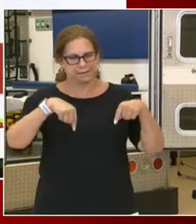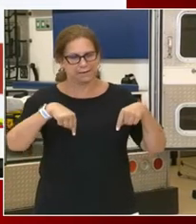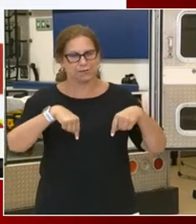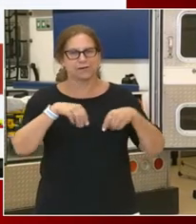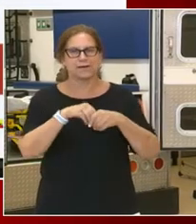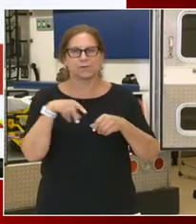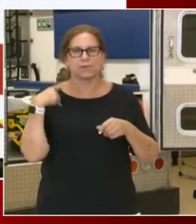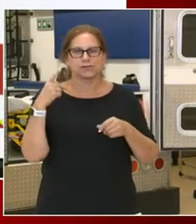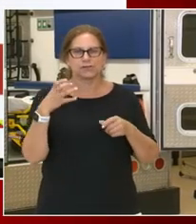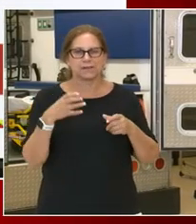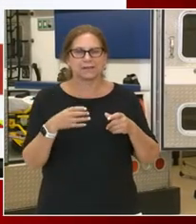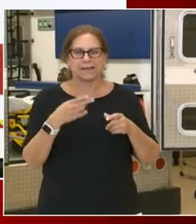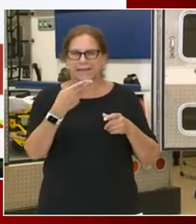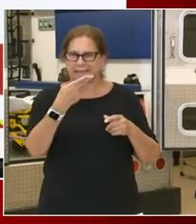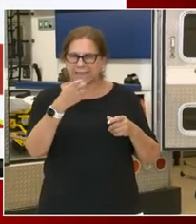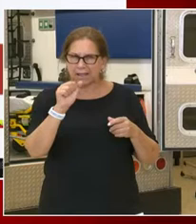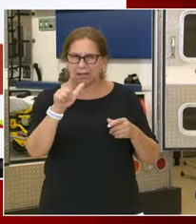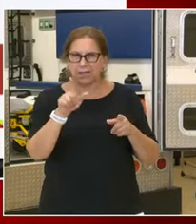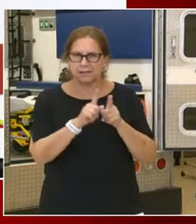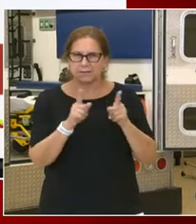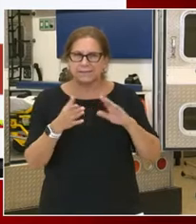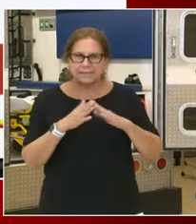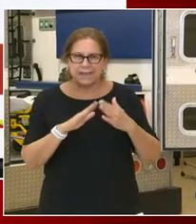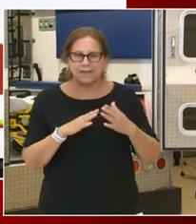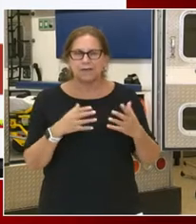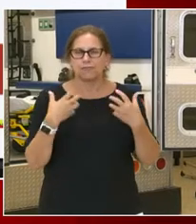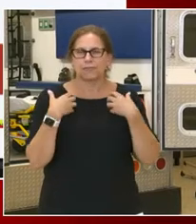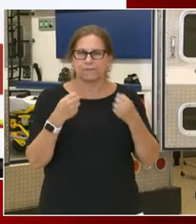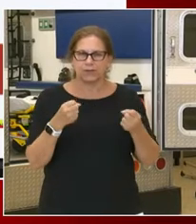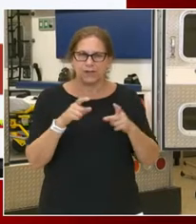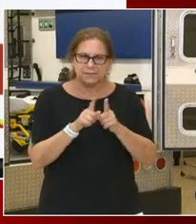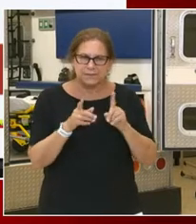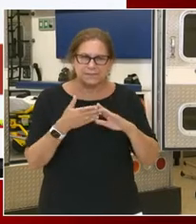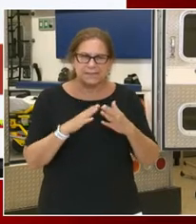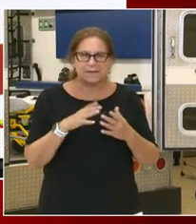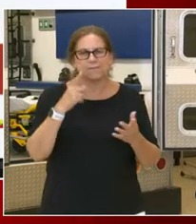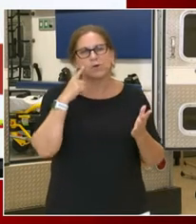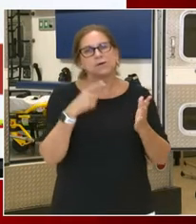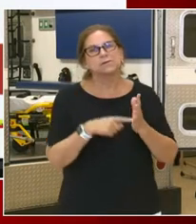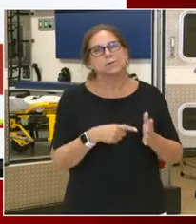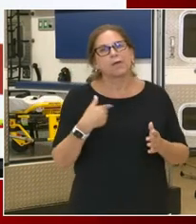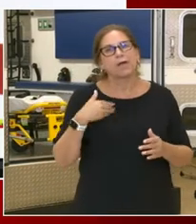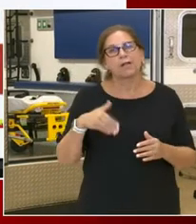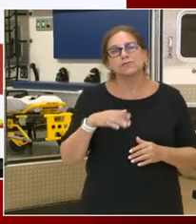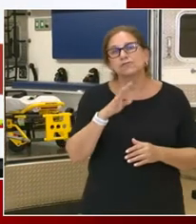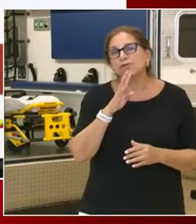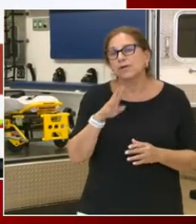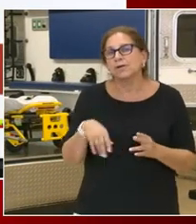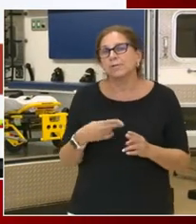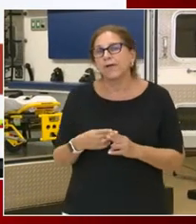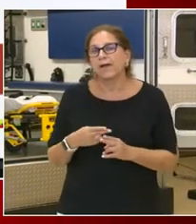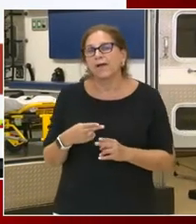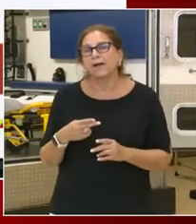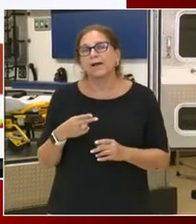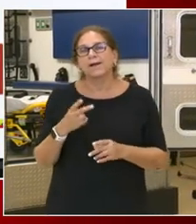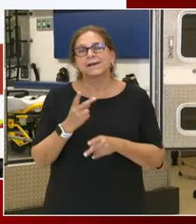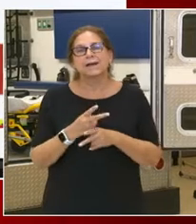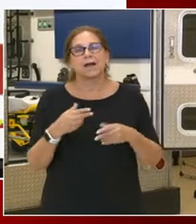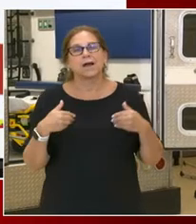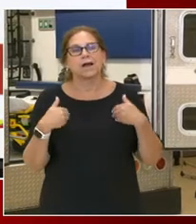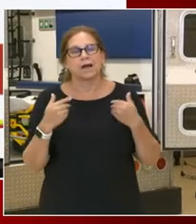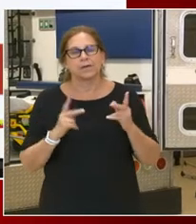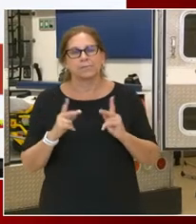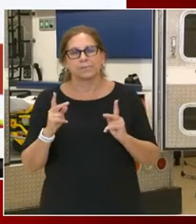and to reimagine ourselves. For example, we haven't yet touched on the importance of keeping our young people safe as